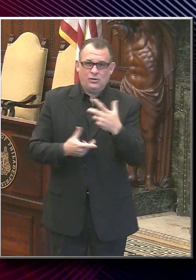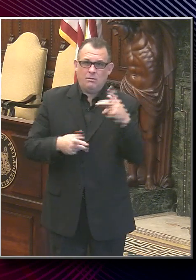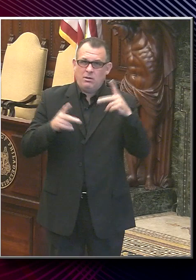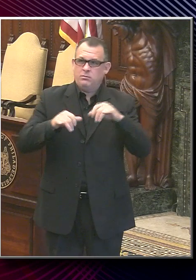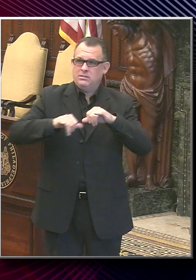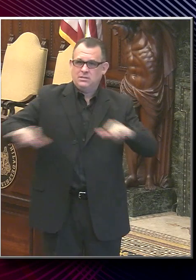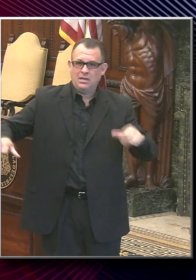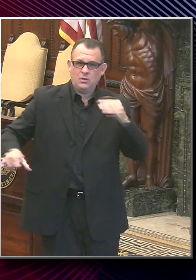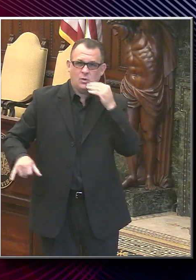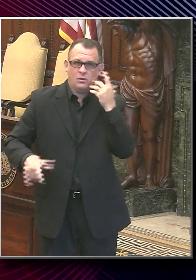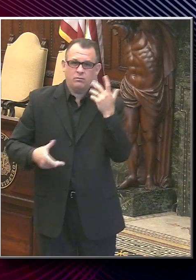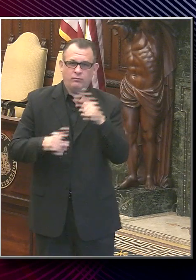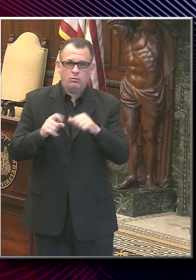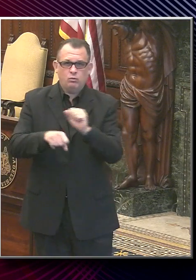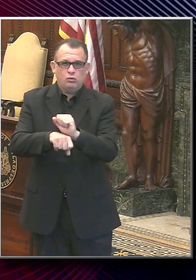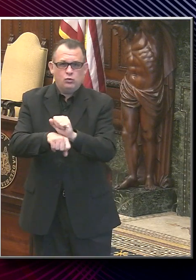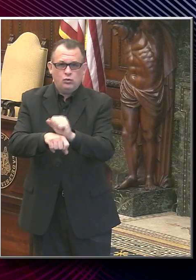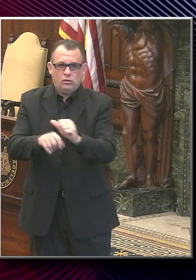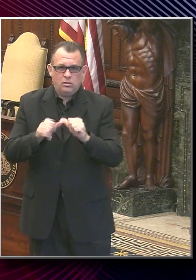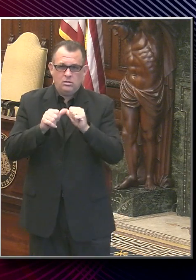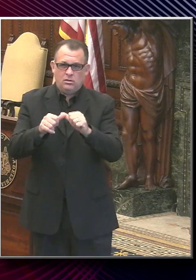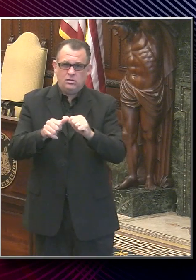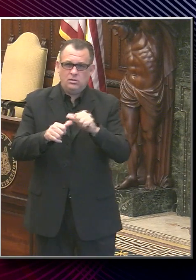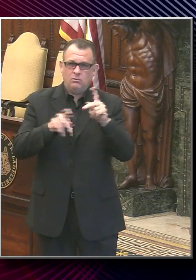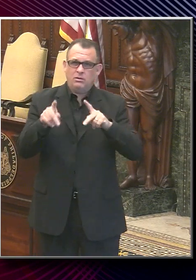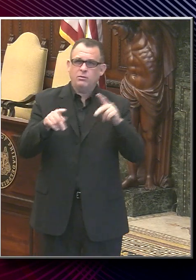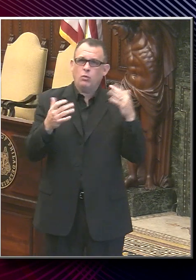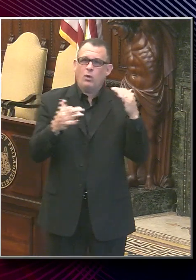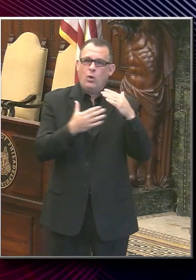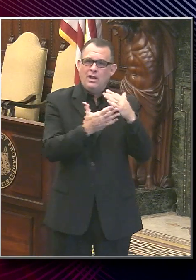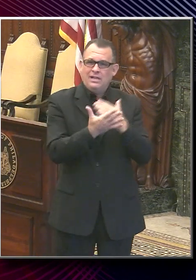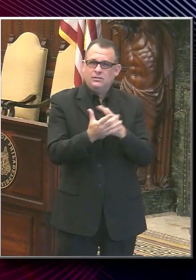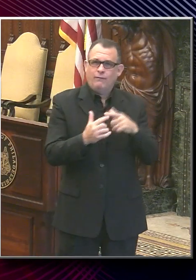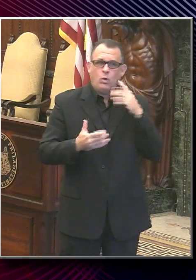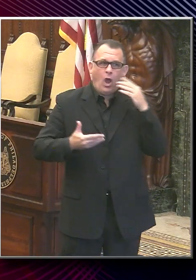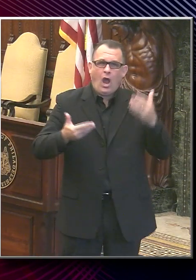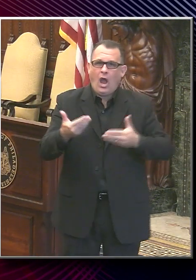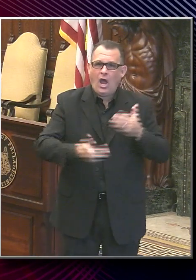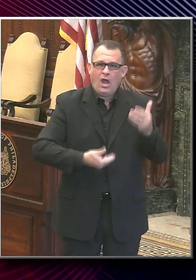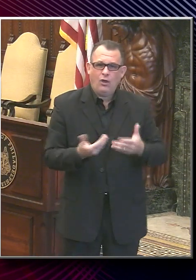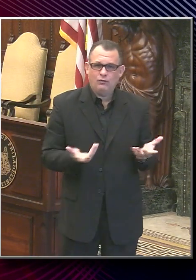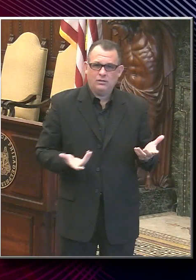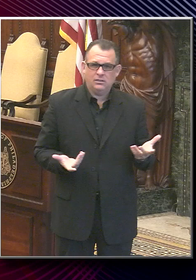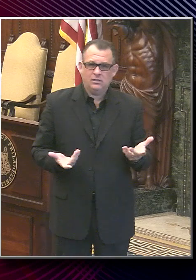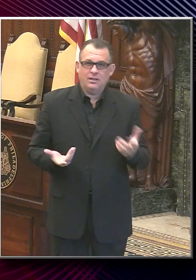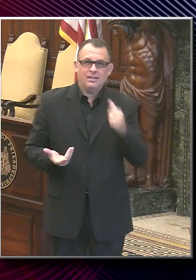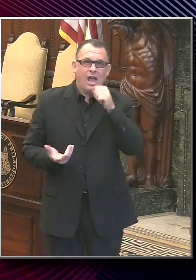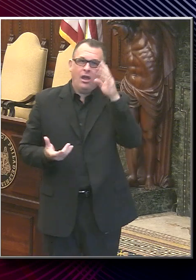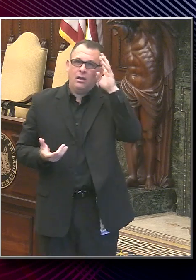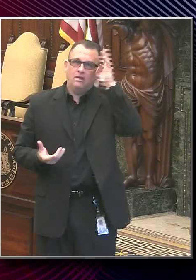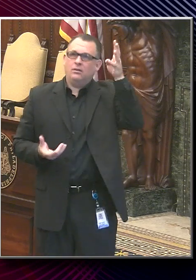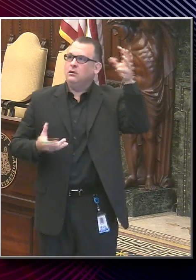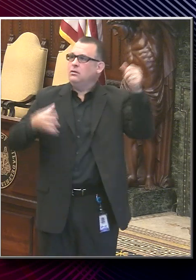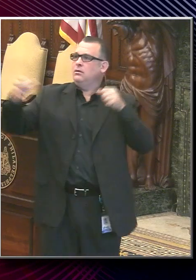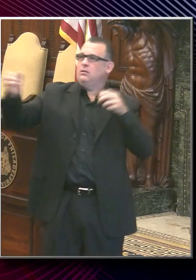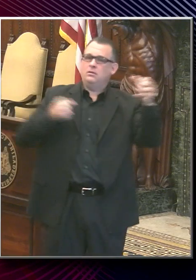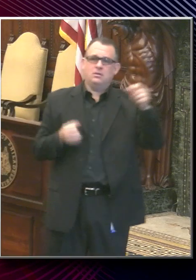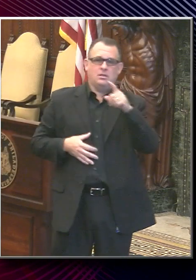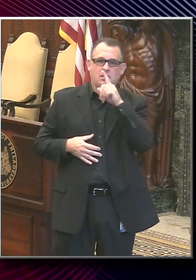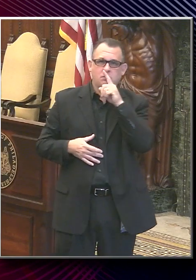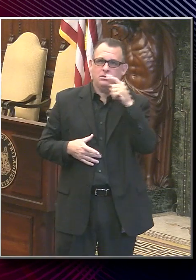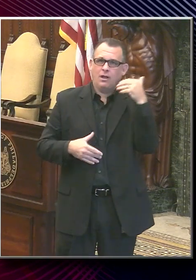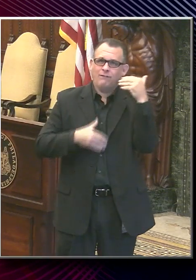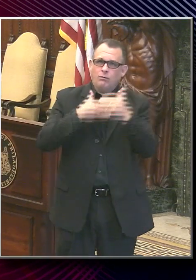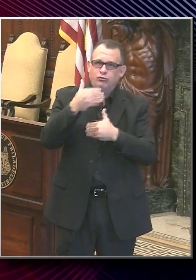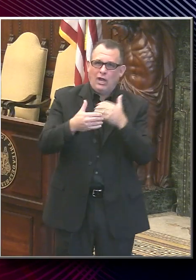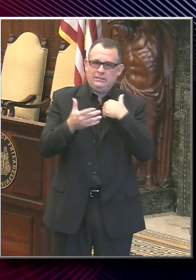thing? Well, these people were all on a waiting list to be hired anyway. These weren't just people that were hired off the street. These are people who went through a process and were